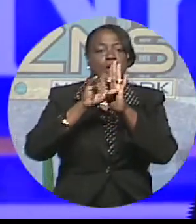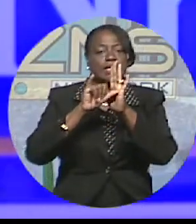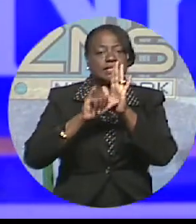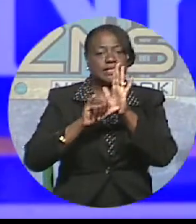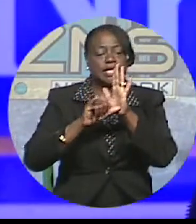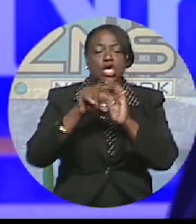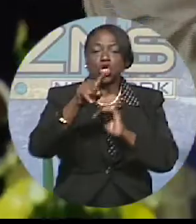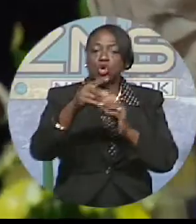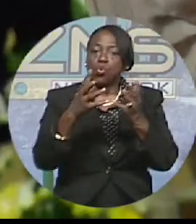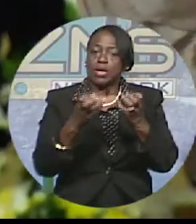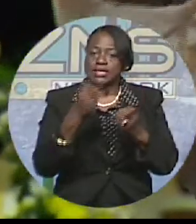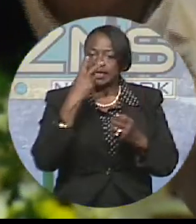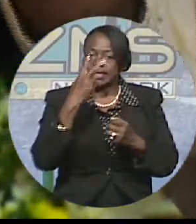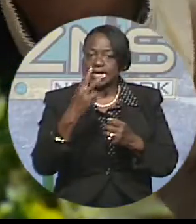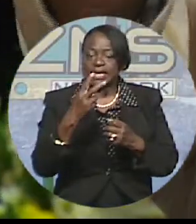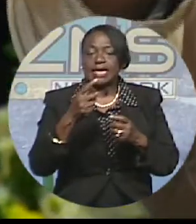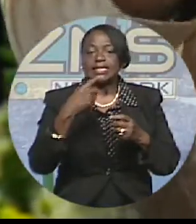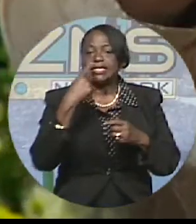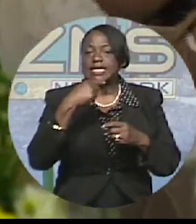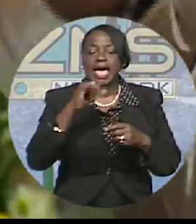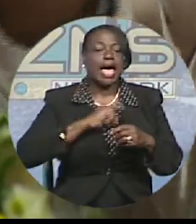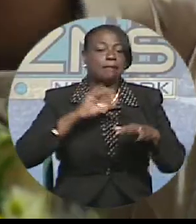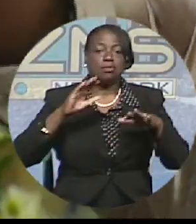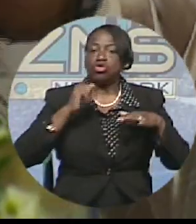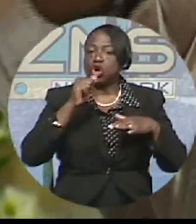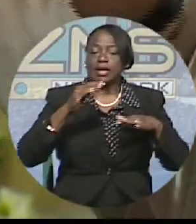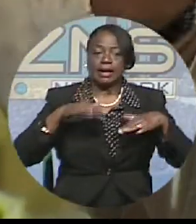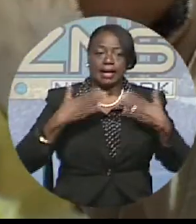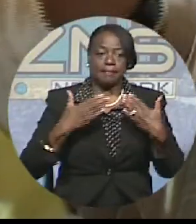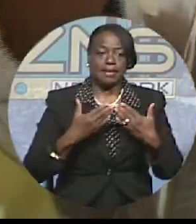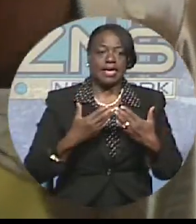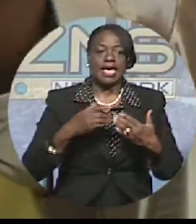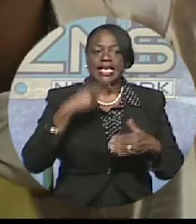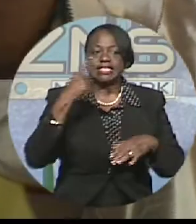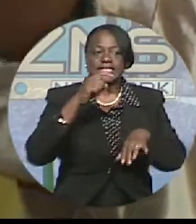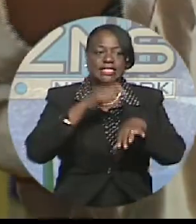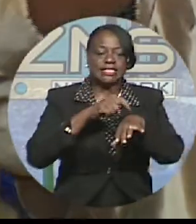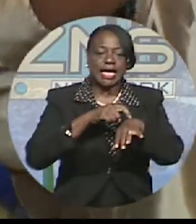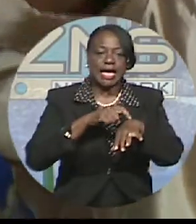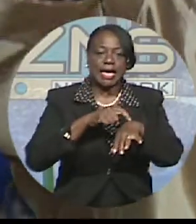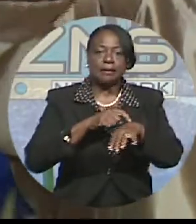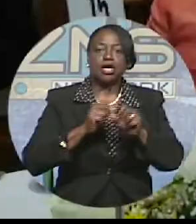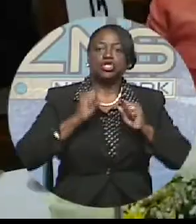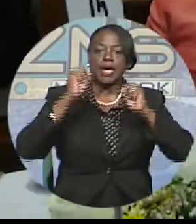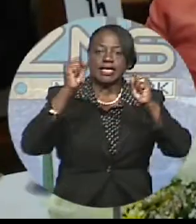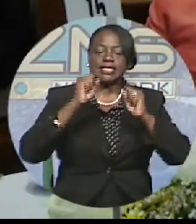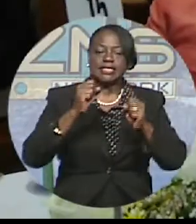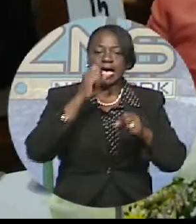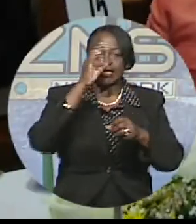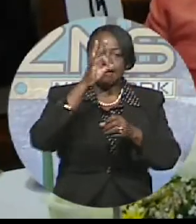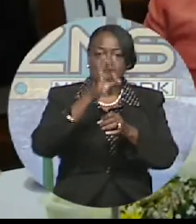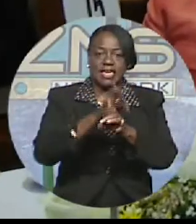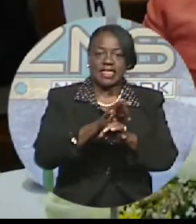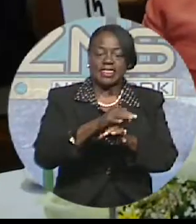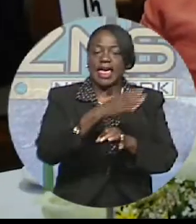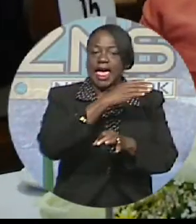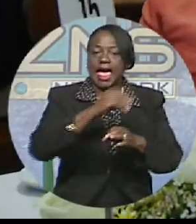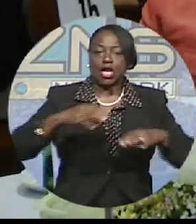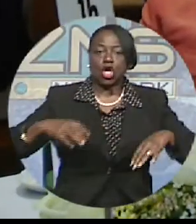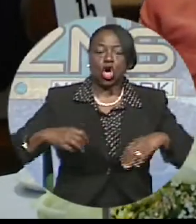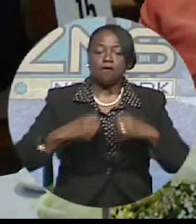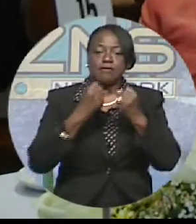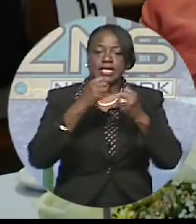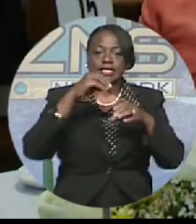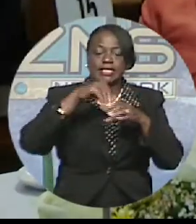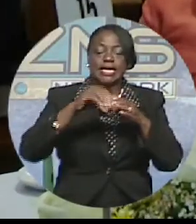I happy. Prime Minister Christie says now is the time to exercise faith and confidence in leadership, particularly as strategies